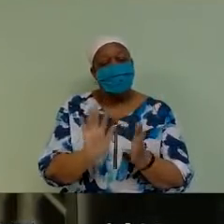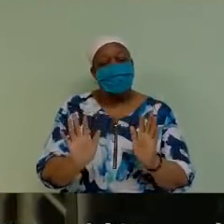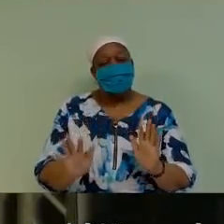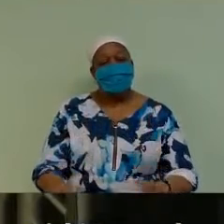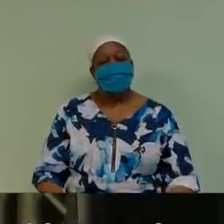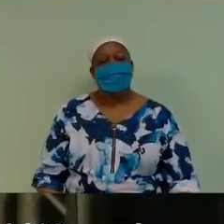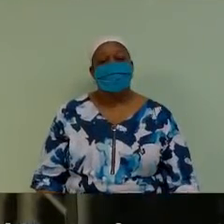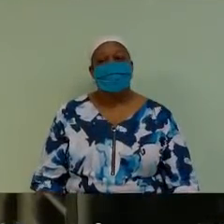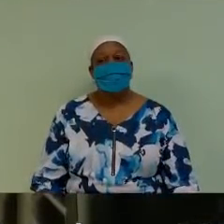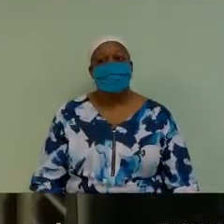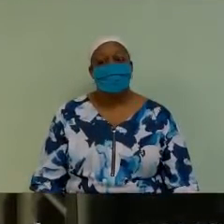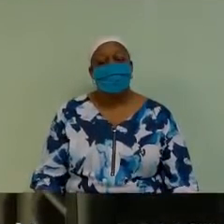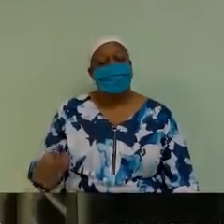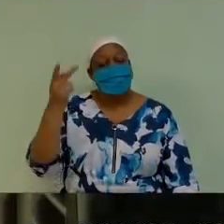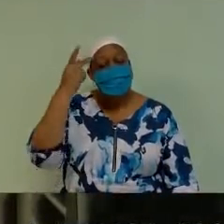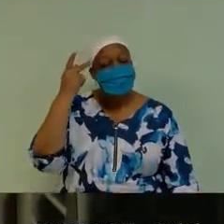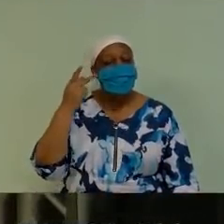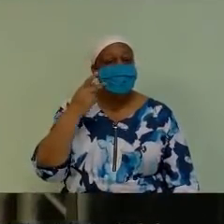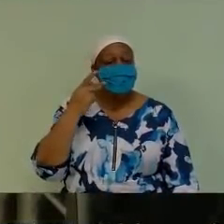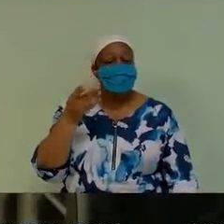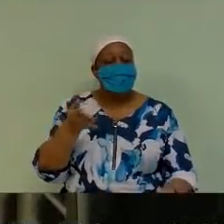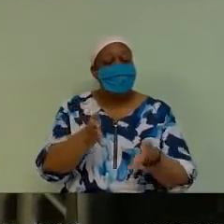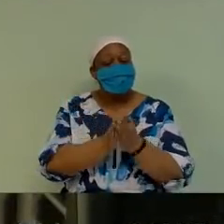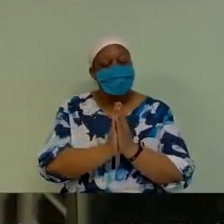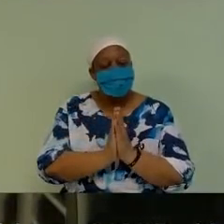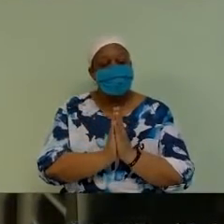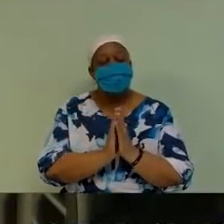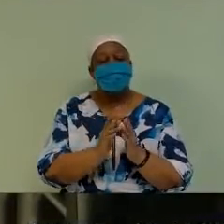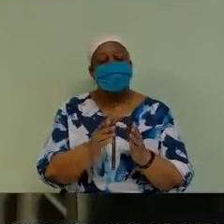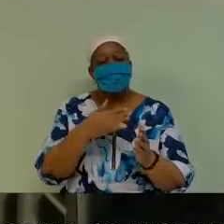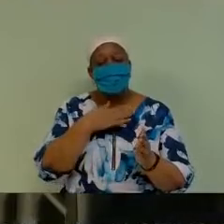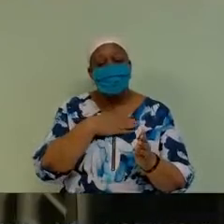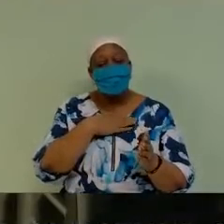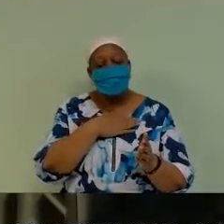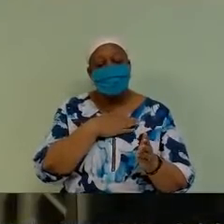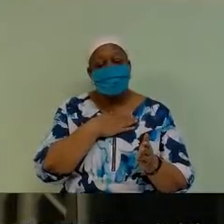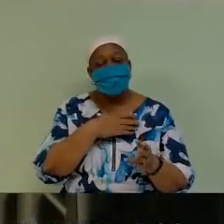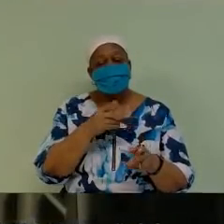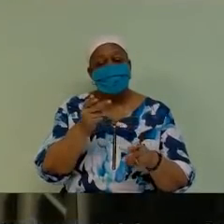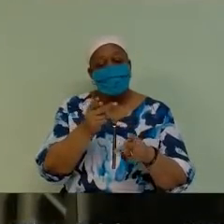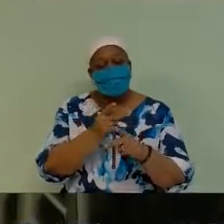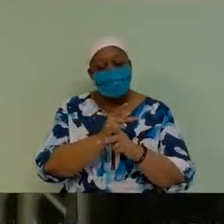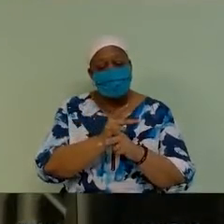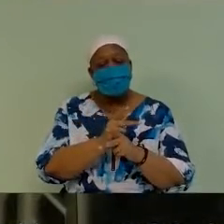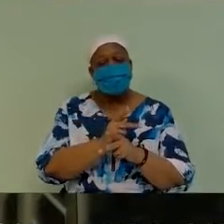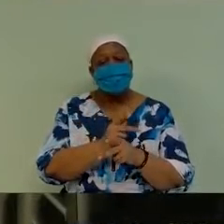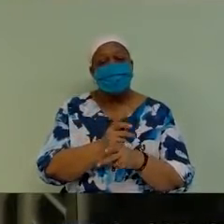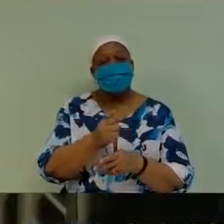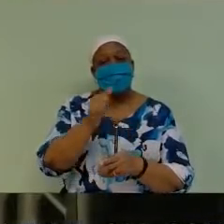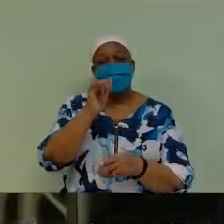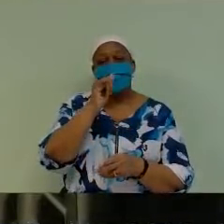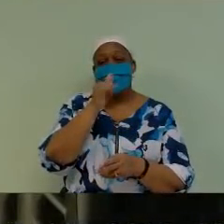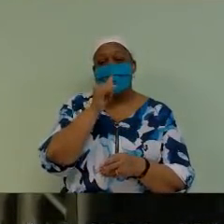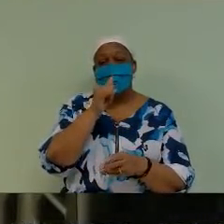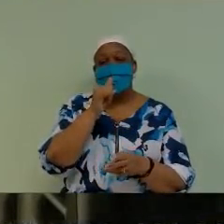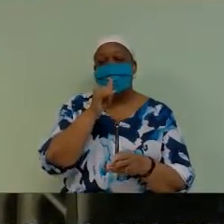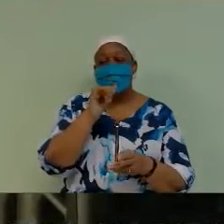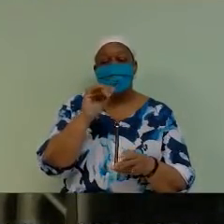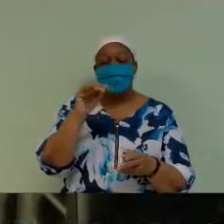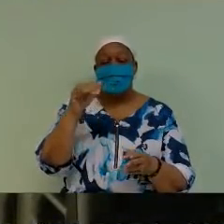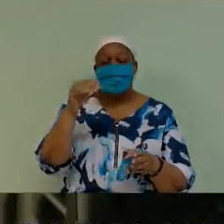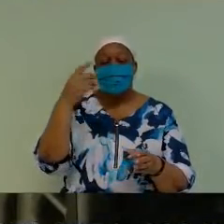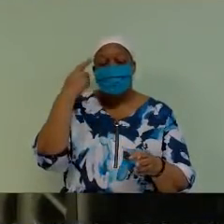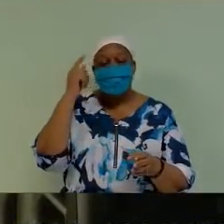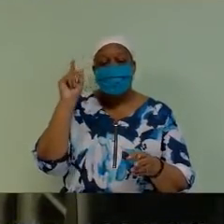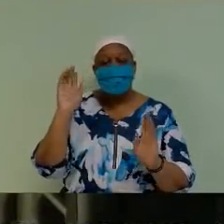And so parents, we need to note that we must keep alcohol-based hand sanitizers out of the reach